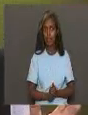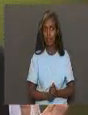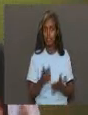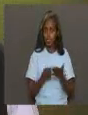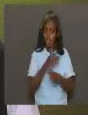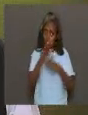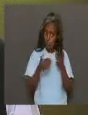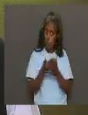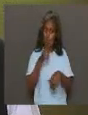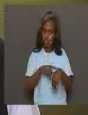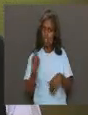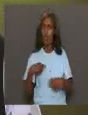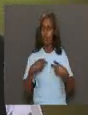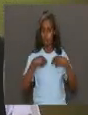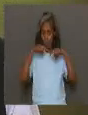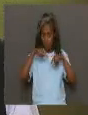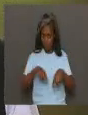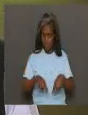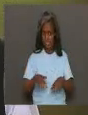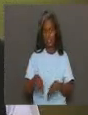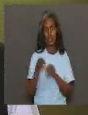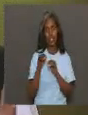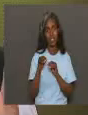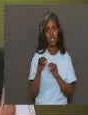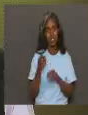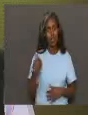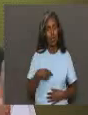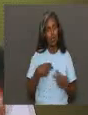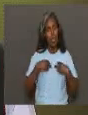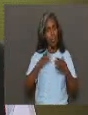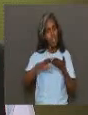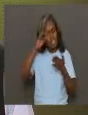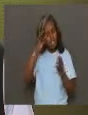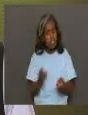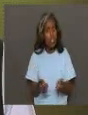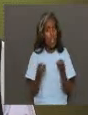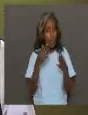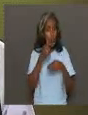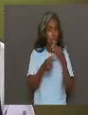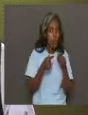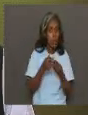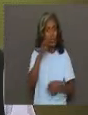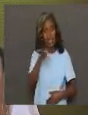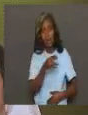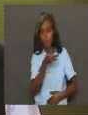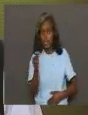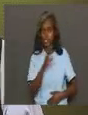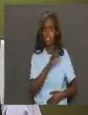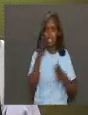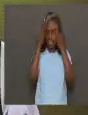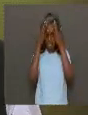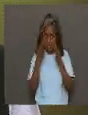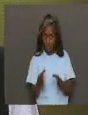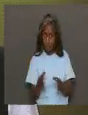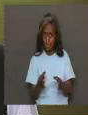That is all the time we have for today, students. We have learned a lot about matrices and